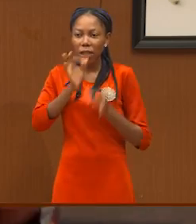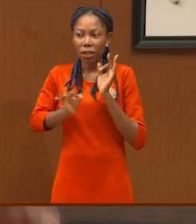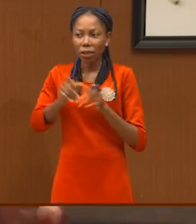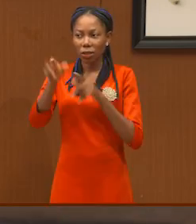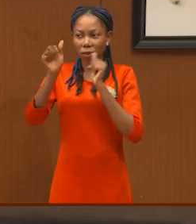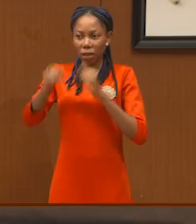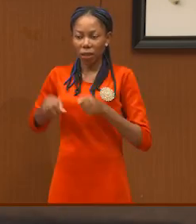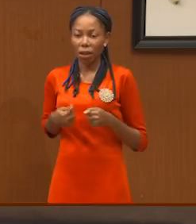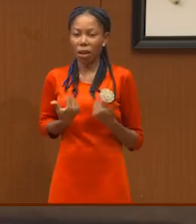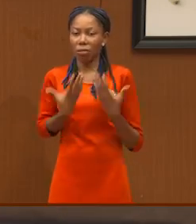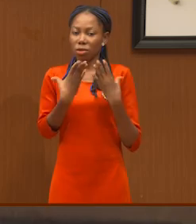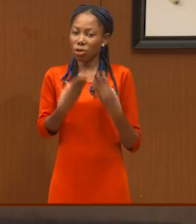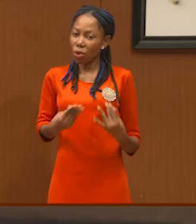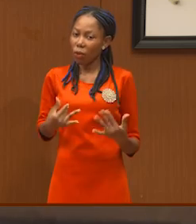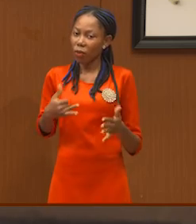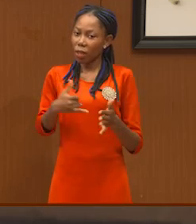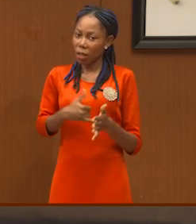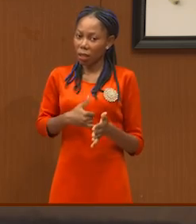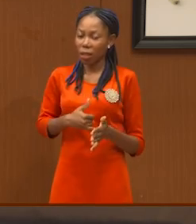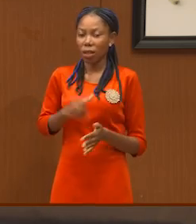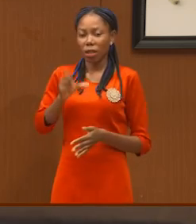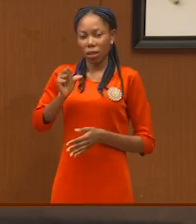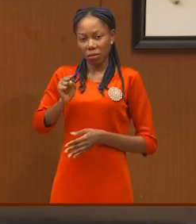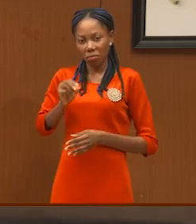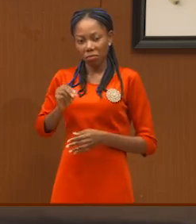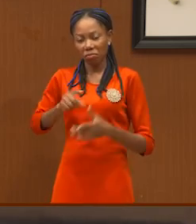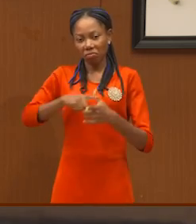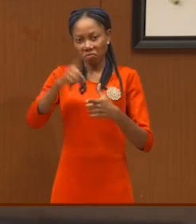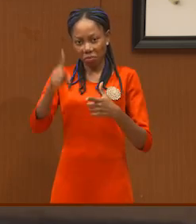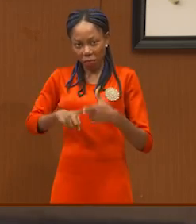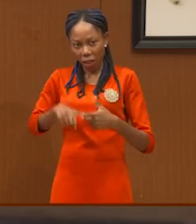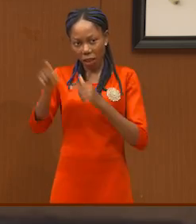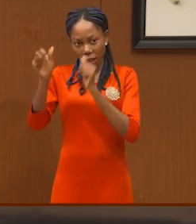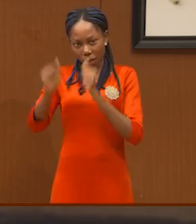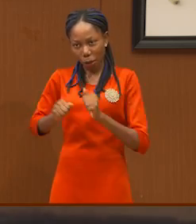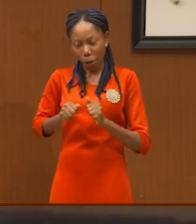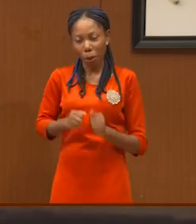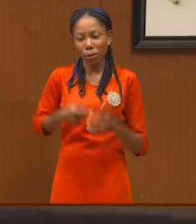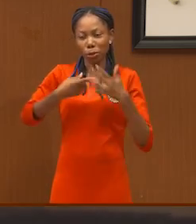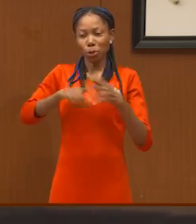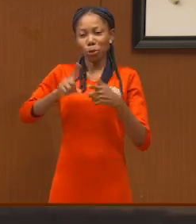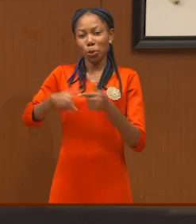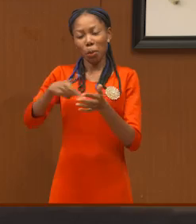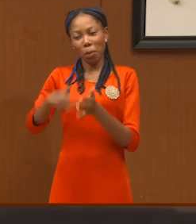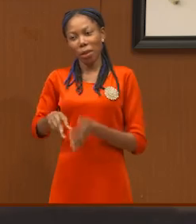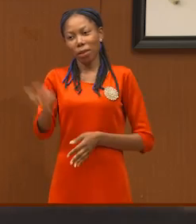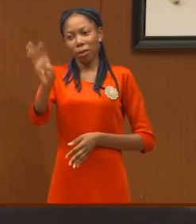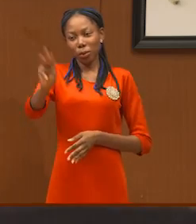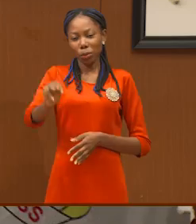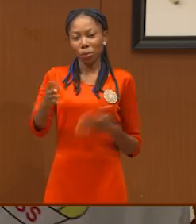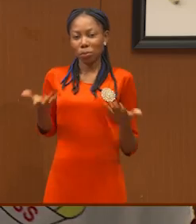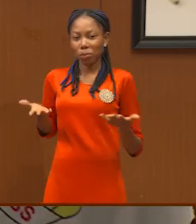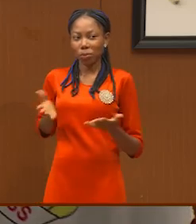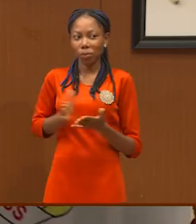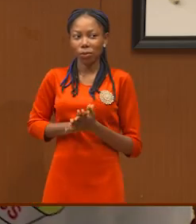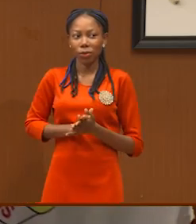already committed myself. Then I can extend from the 3 months, I may be offsetting the bill. Maybe. 10,000 monthly. So